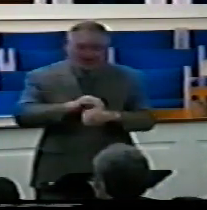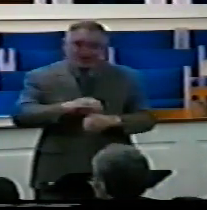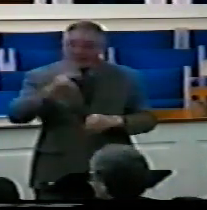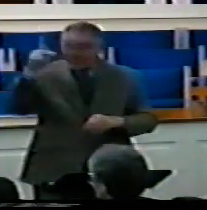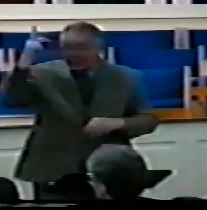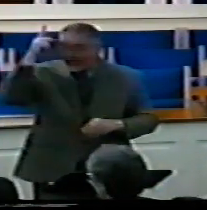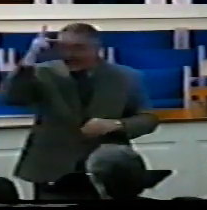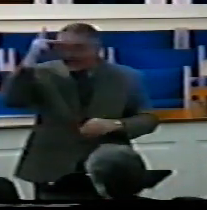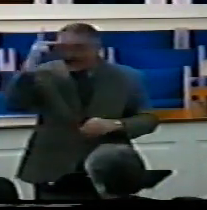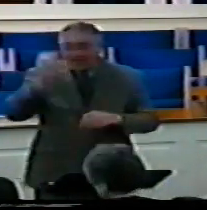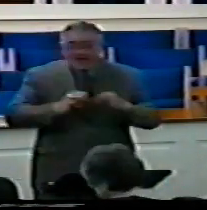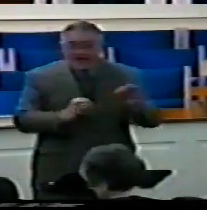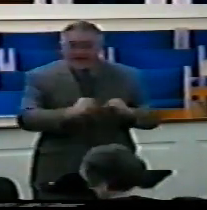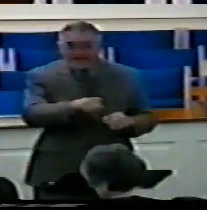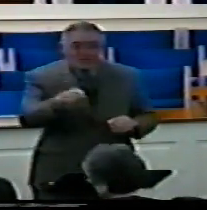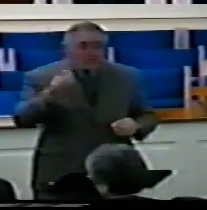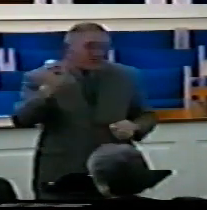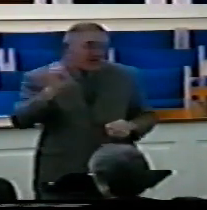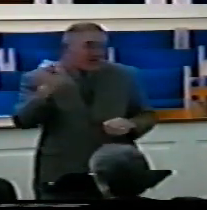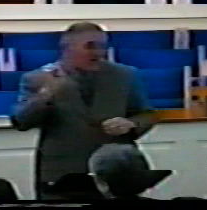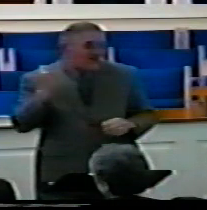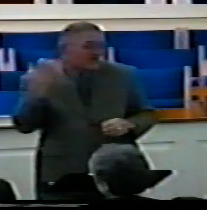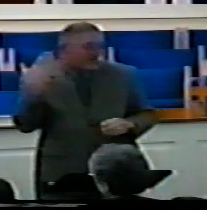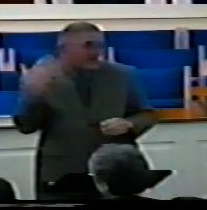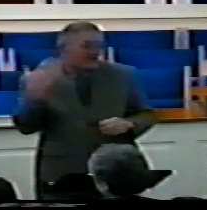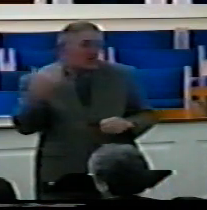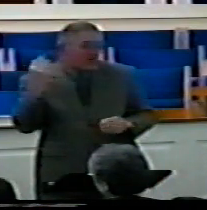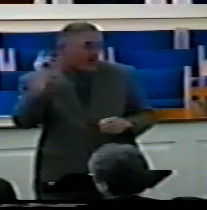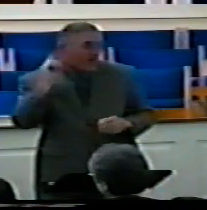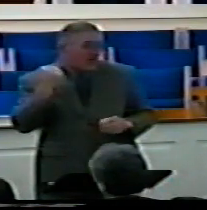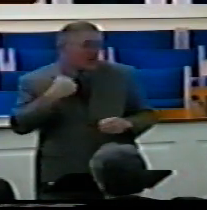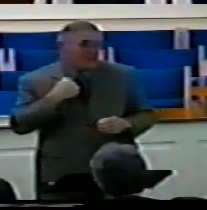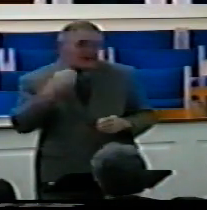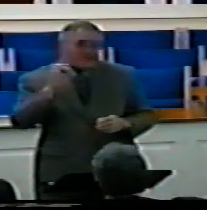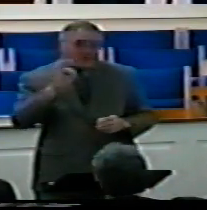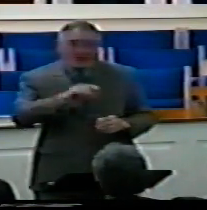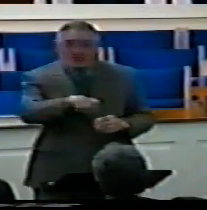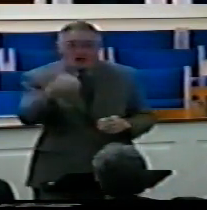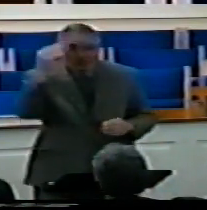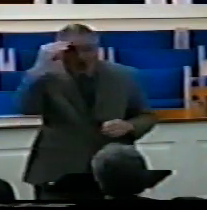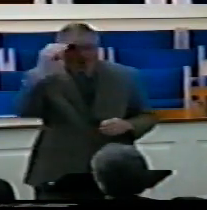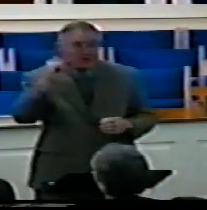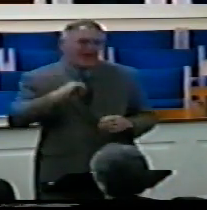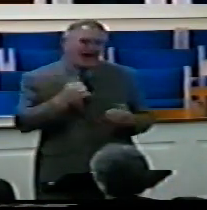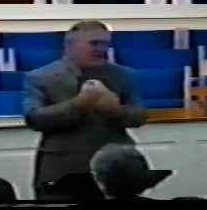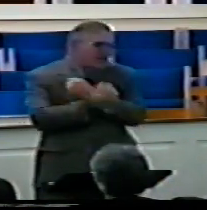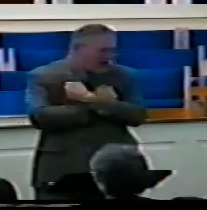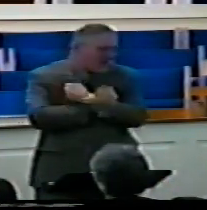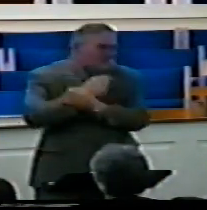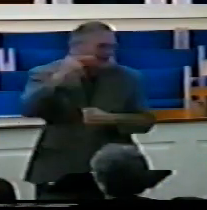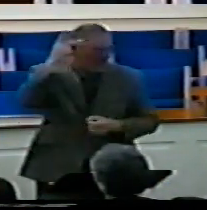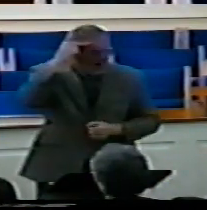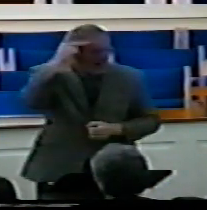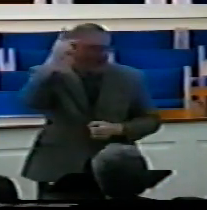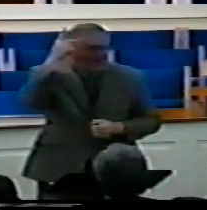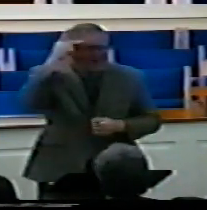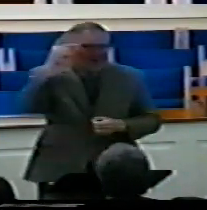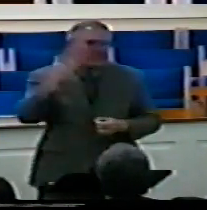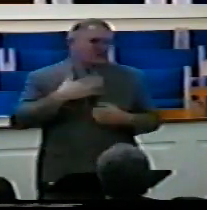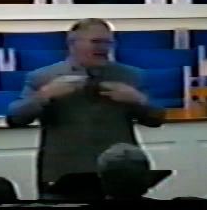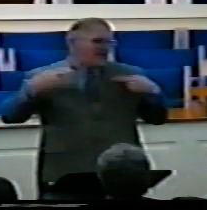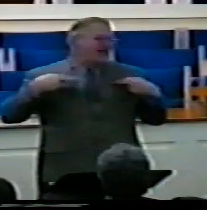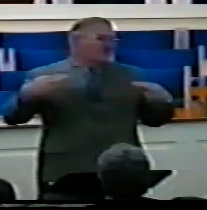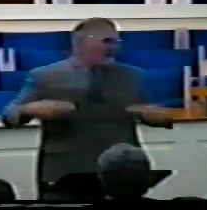if you've ever heard me preach, you'll know that the Apostle Paul is my hero. Outside the Lord Jesus Christ, no one's ever done more for the cause of